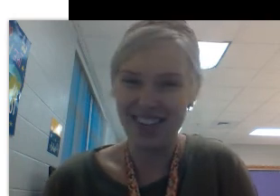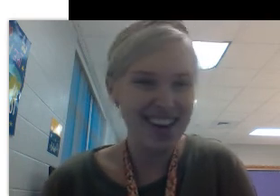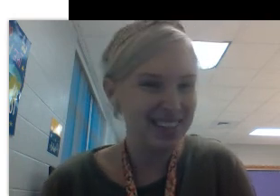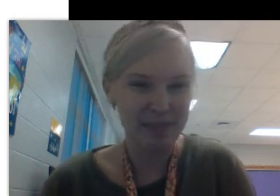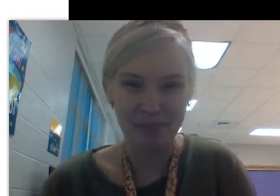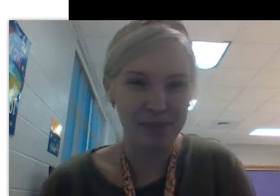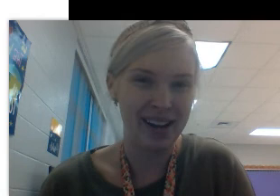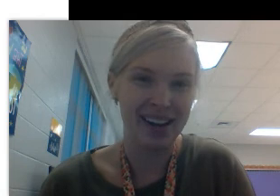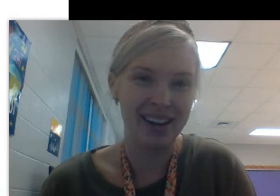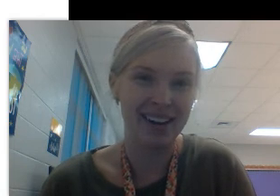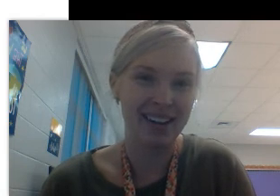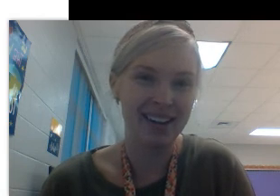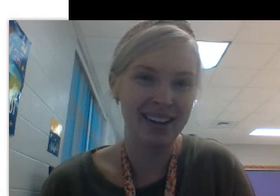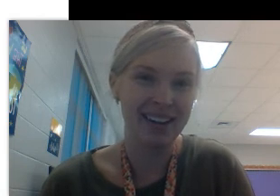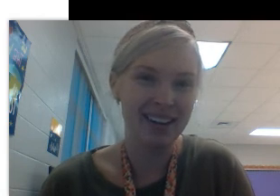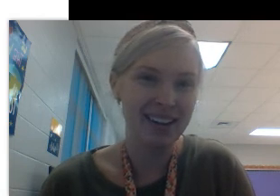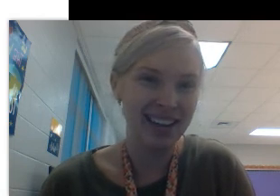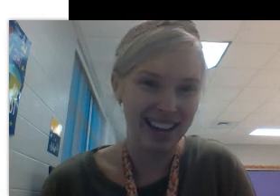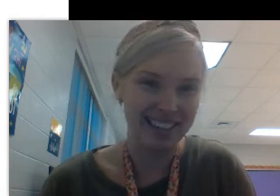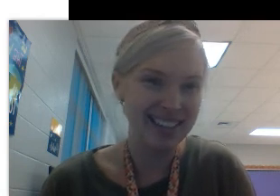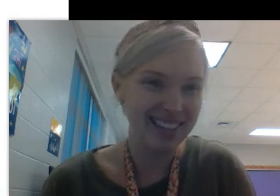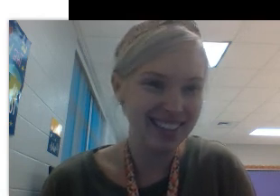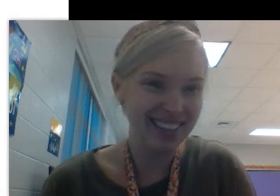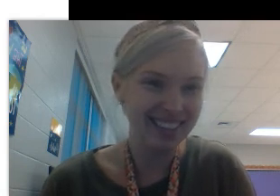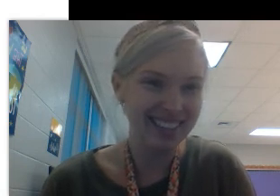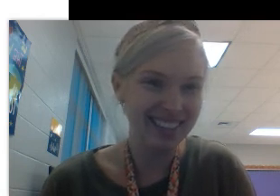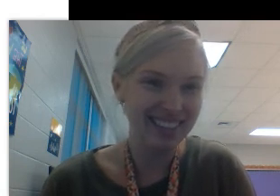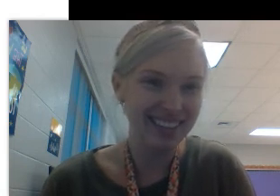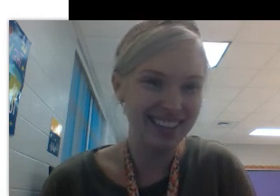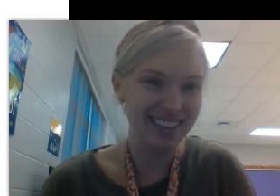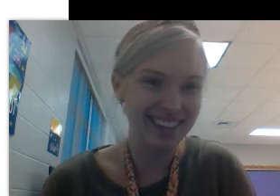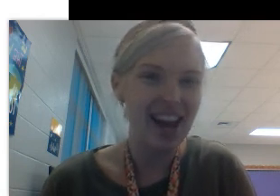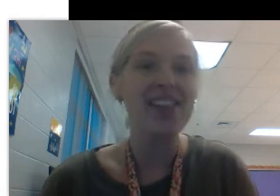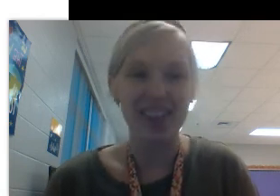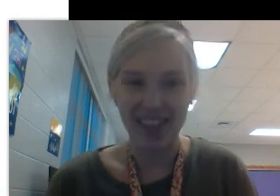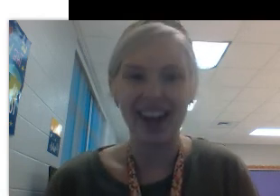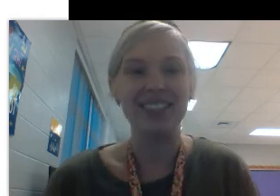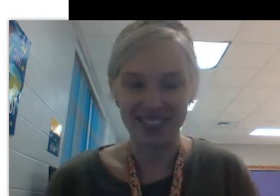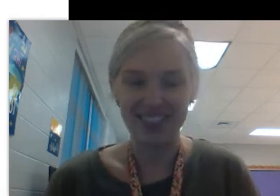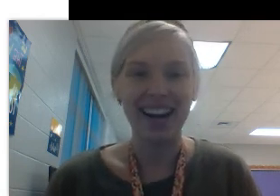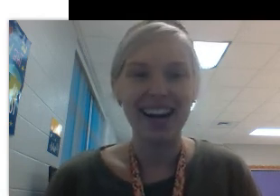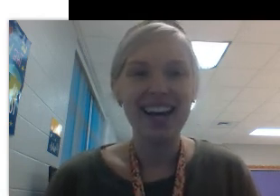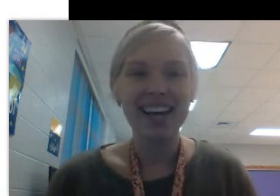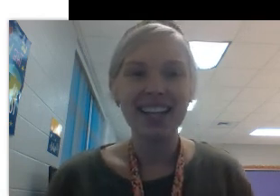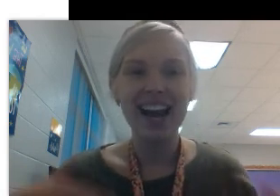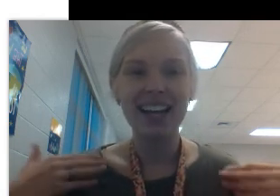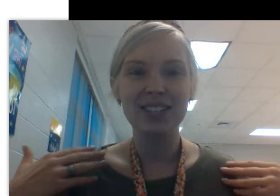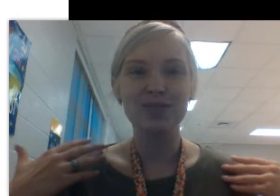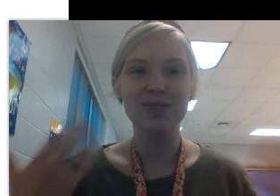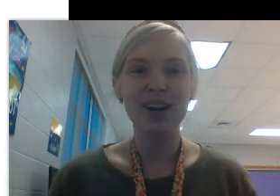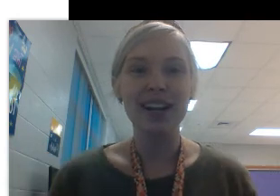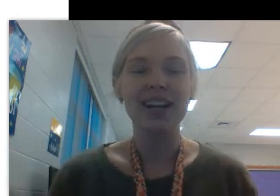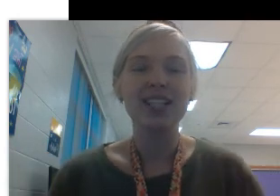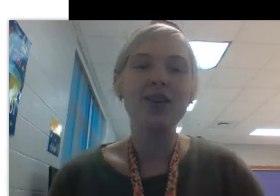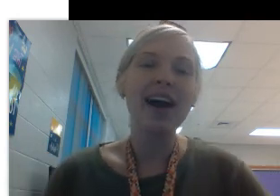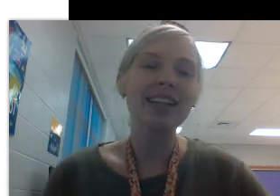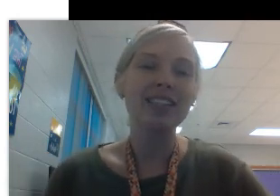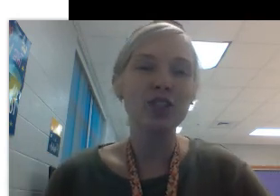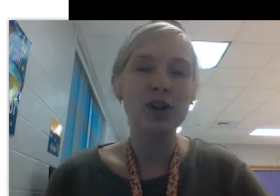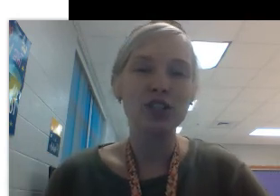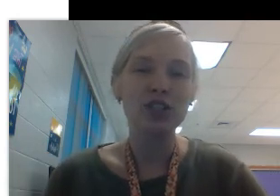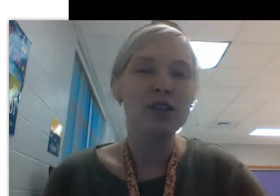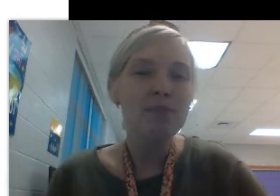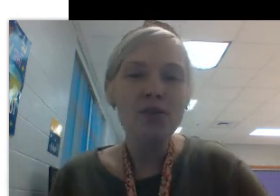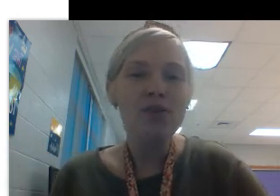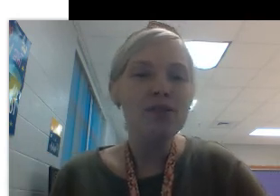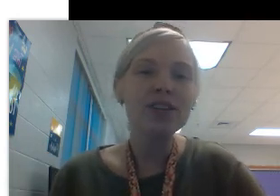No, that's a bear. Is it this one? That's right. That is run. So I need